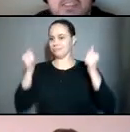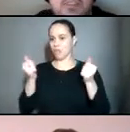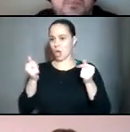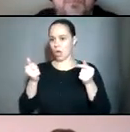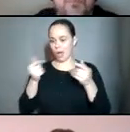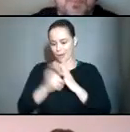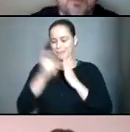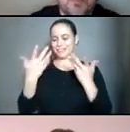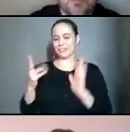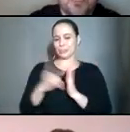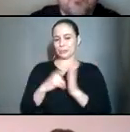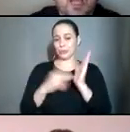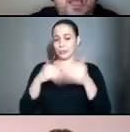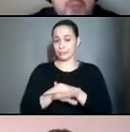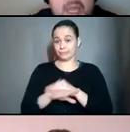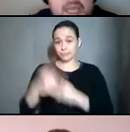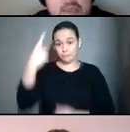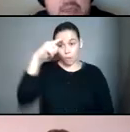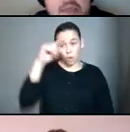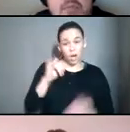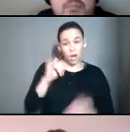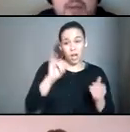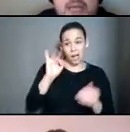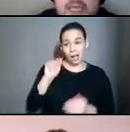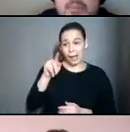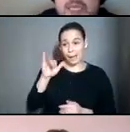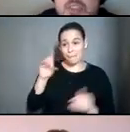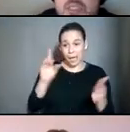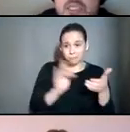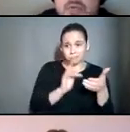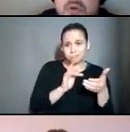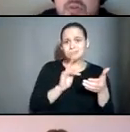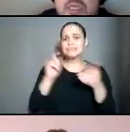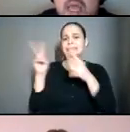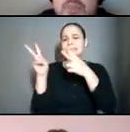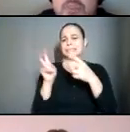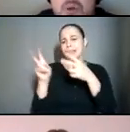On an iPad, download the Clever app from the App Store.